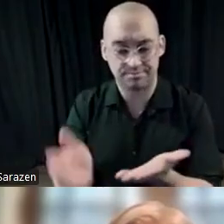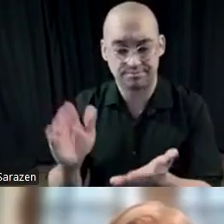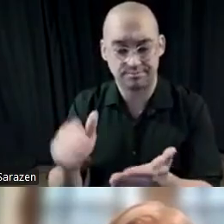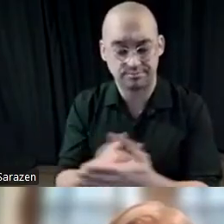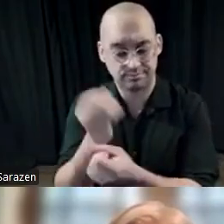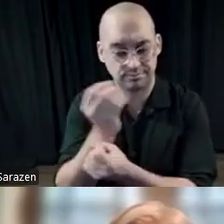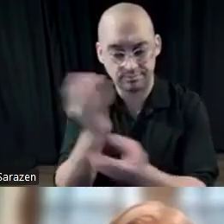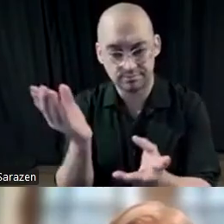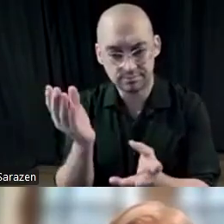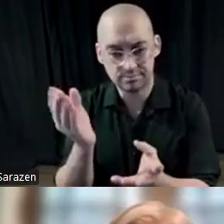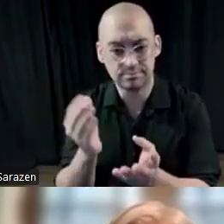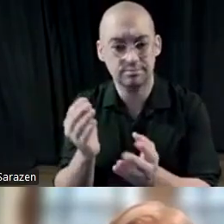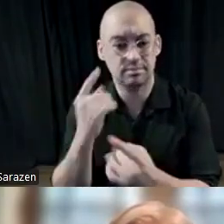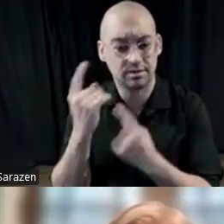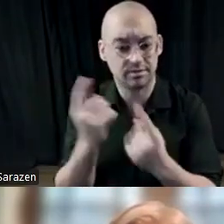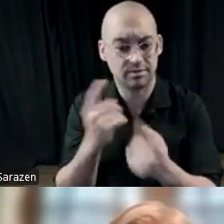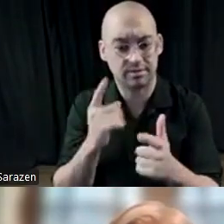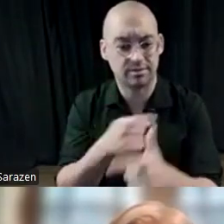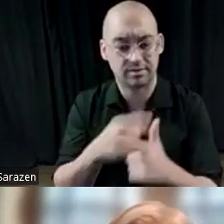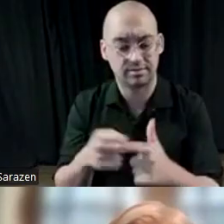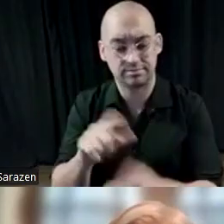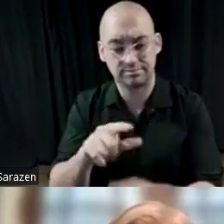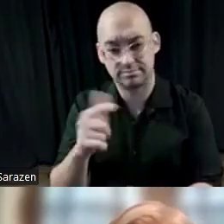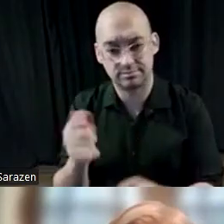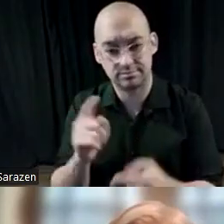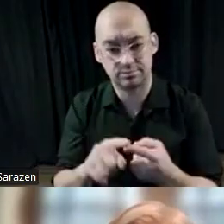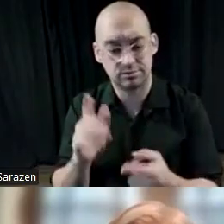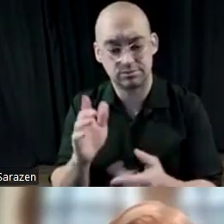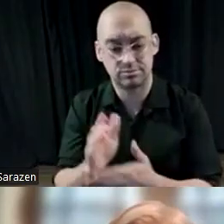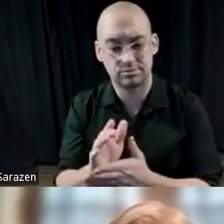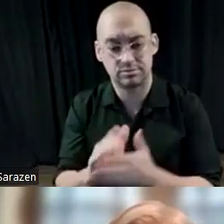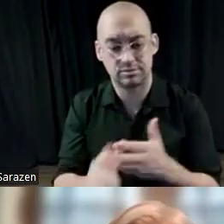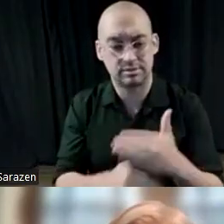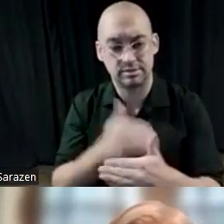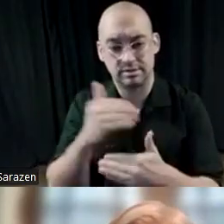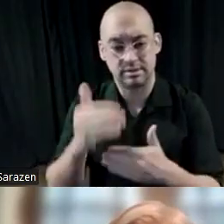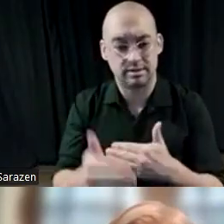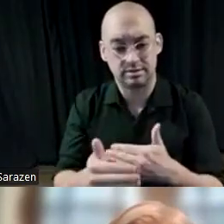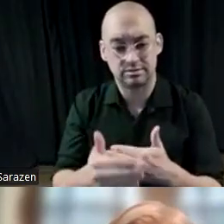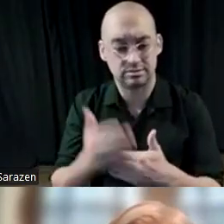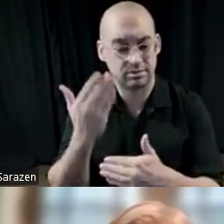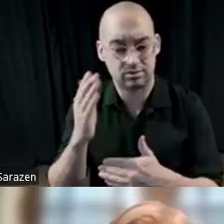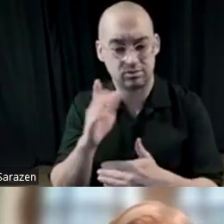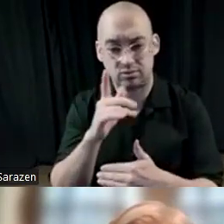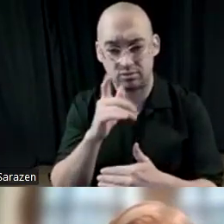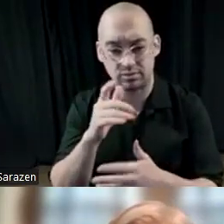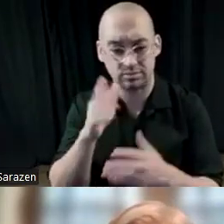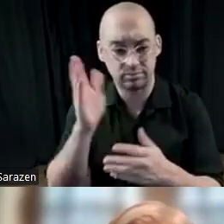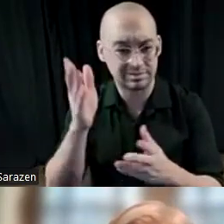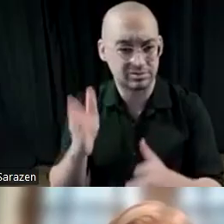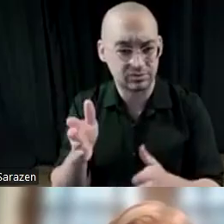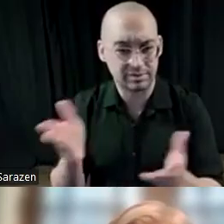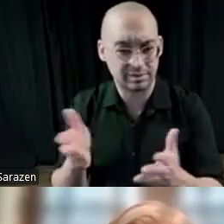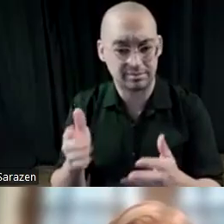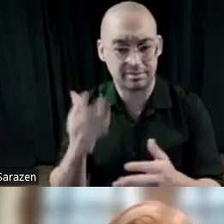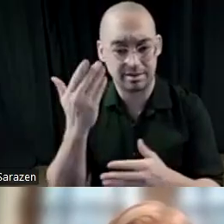update. I think we will then turn to our next. I just don't know if our presenters are here, so I'm going to need somebody to